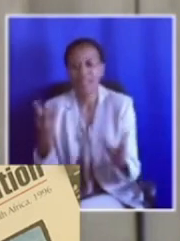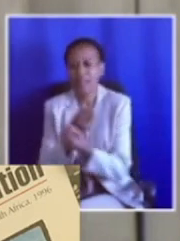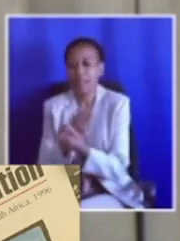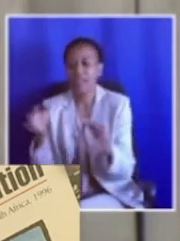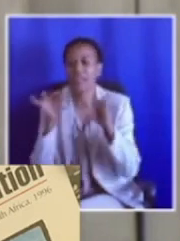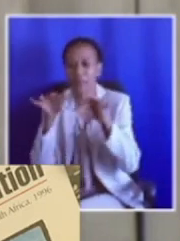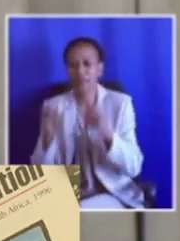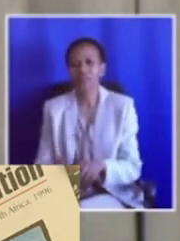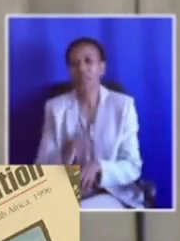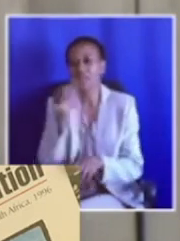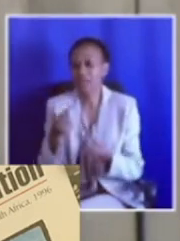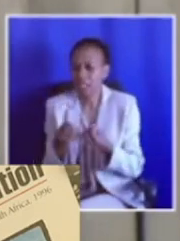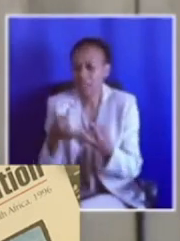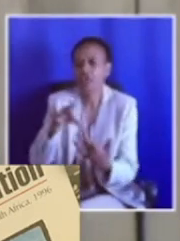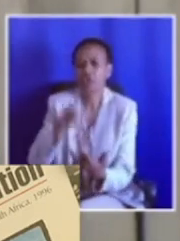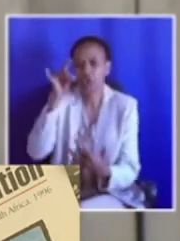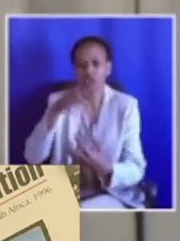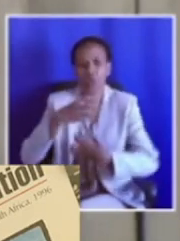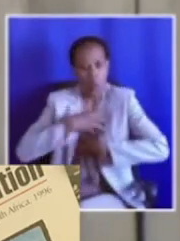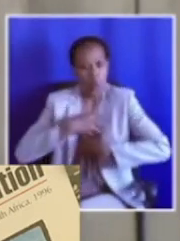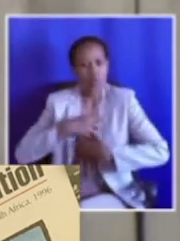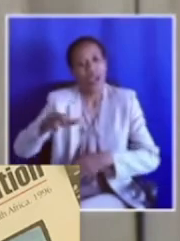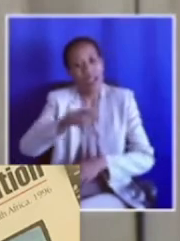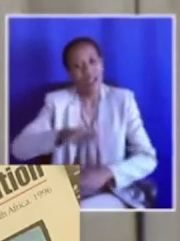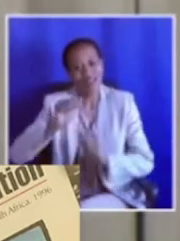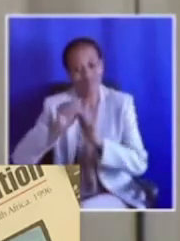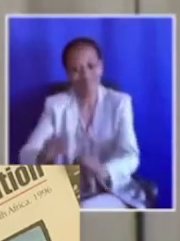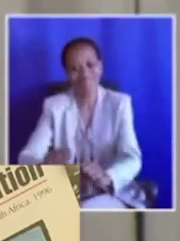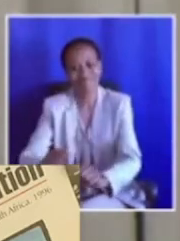giving them a choice to own their own land. I thank you. Thank you, Honorable.